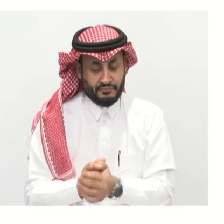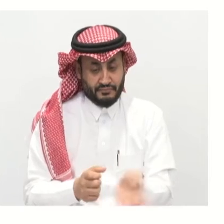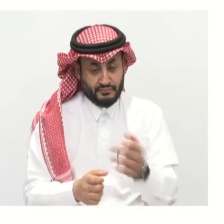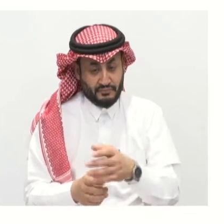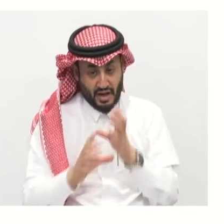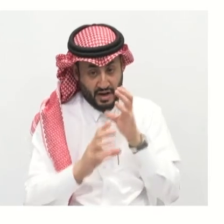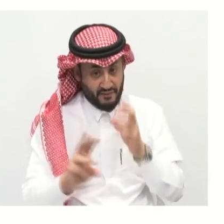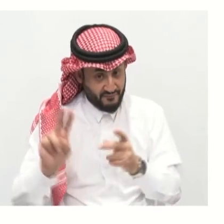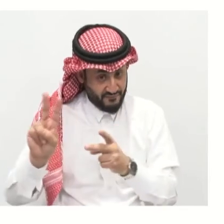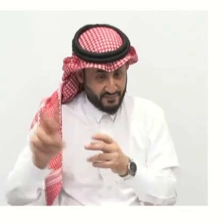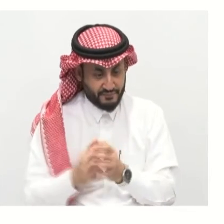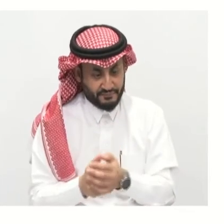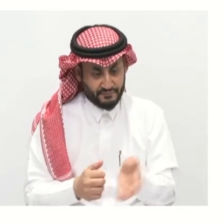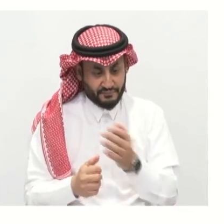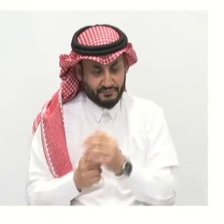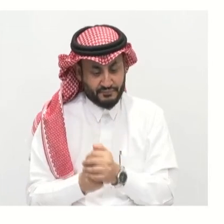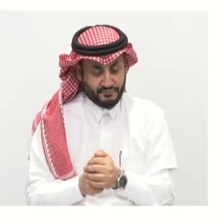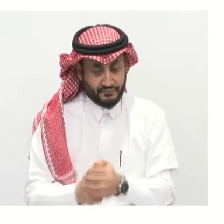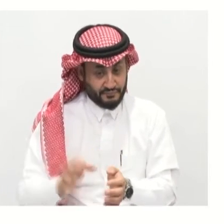van is my